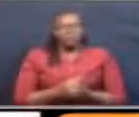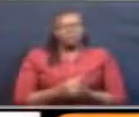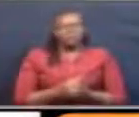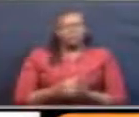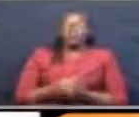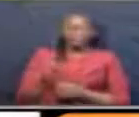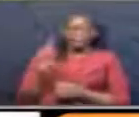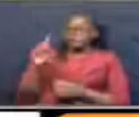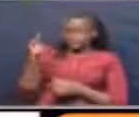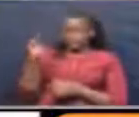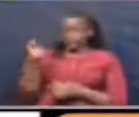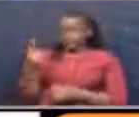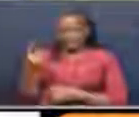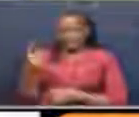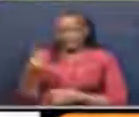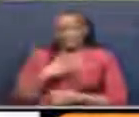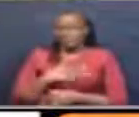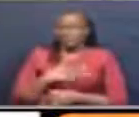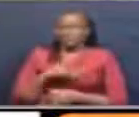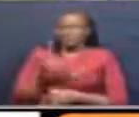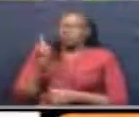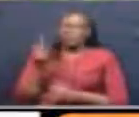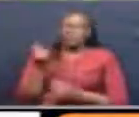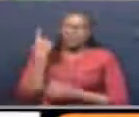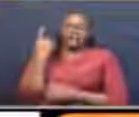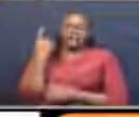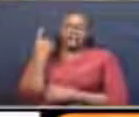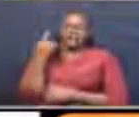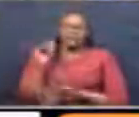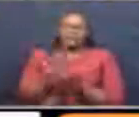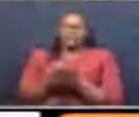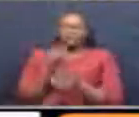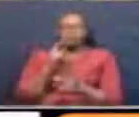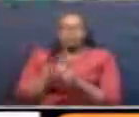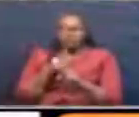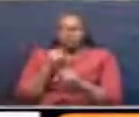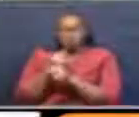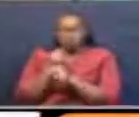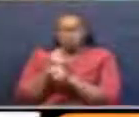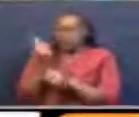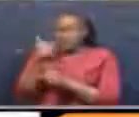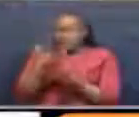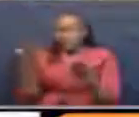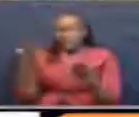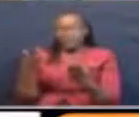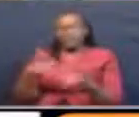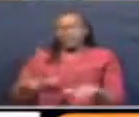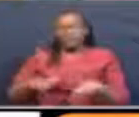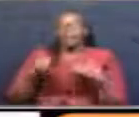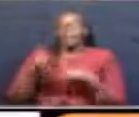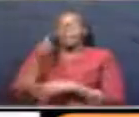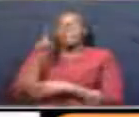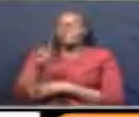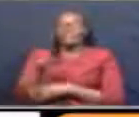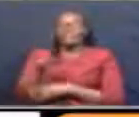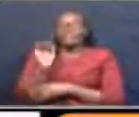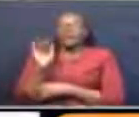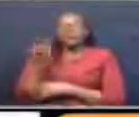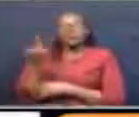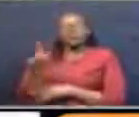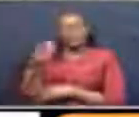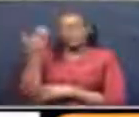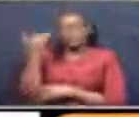not an issue of two. First of all, this, there is, let's realize, you know, why, when you're doing some things, anything in life, you